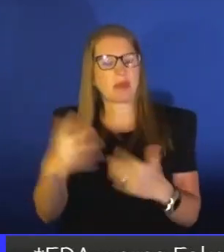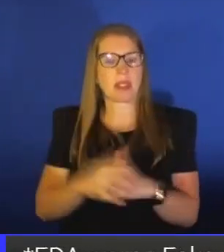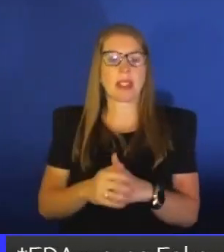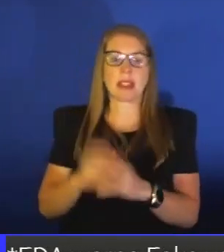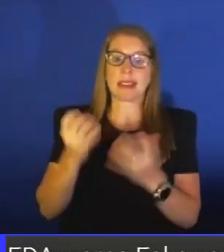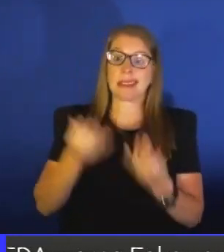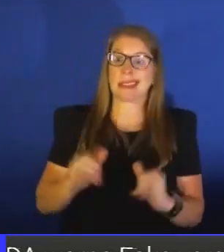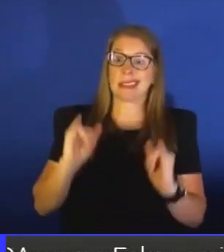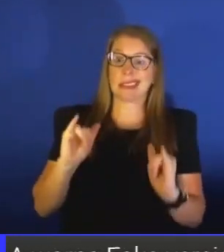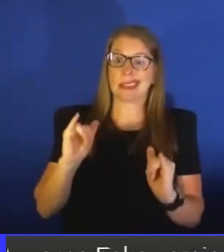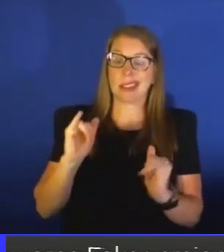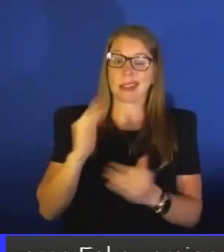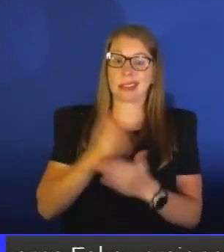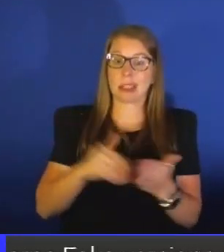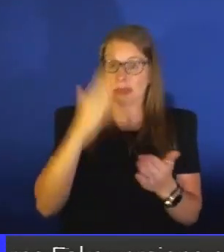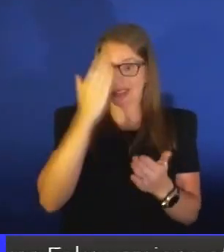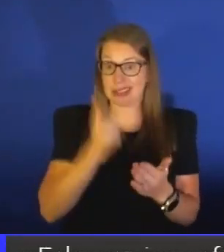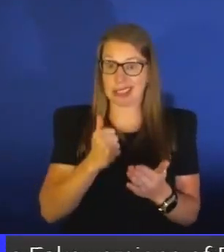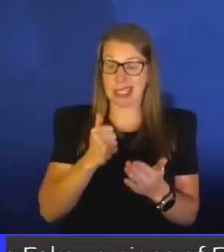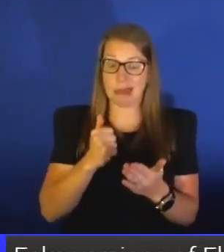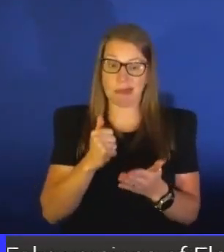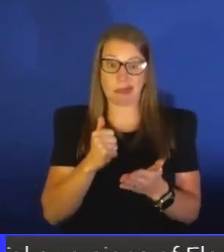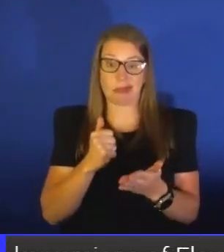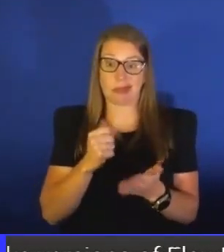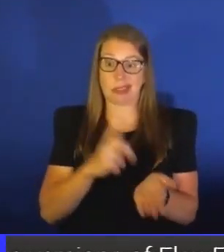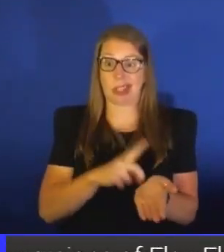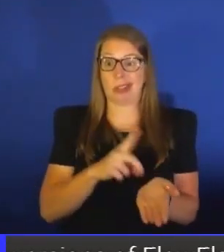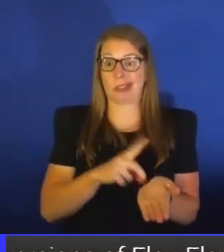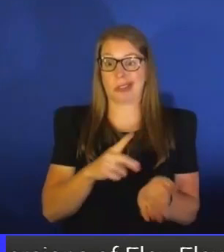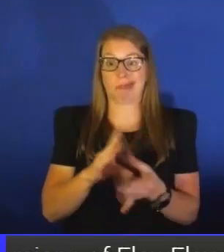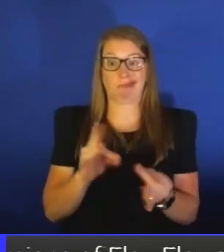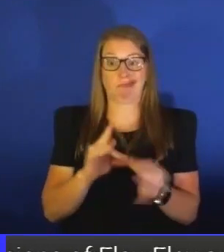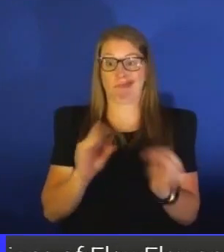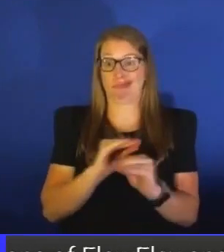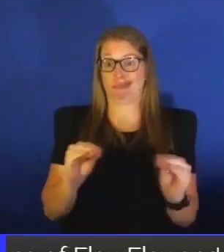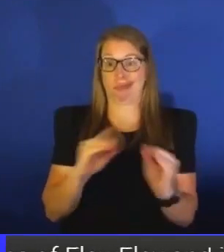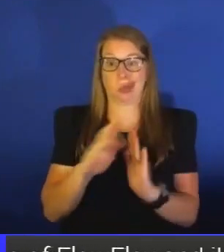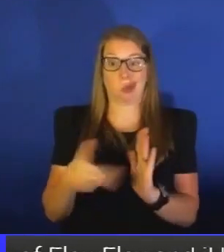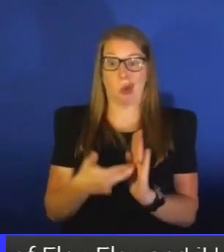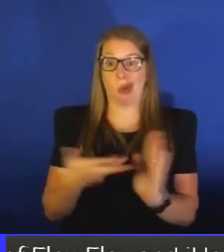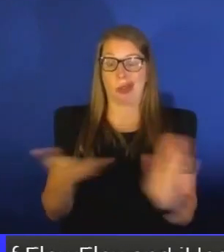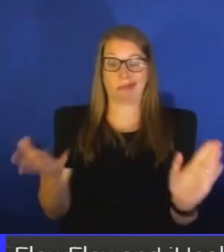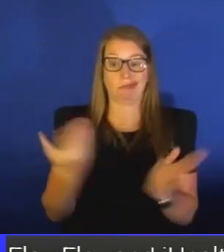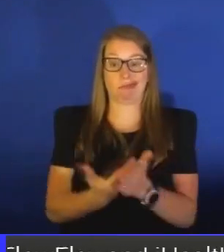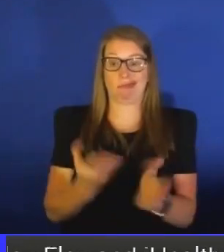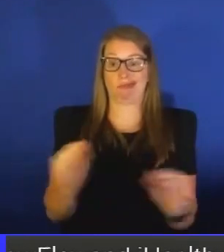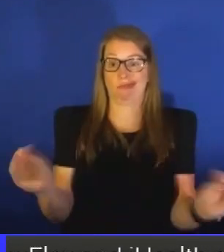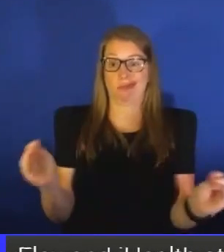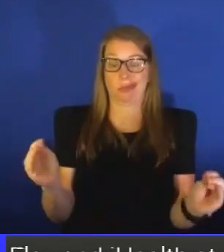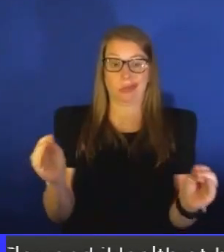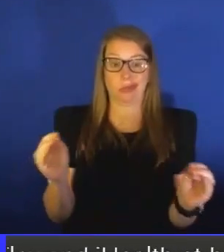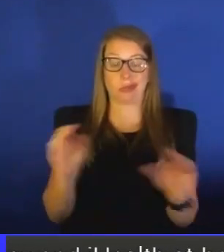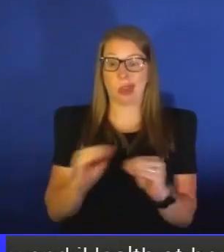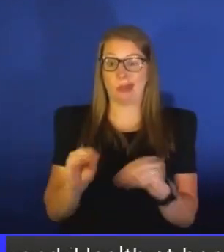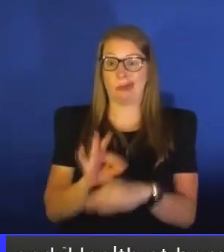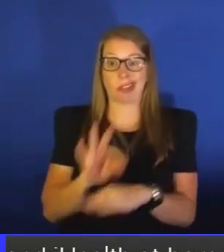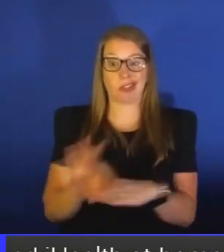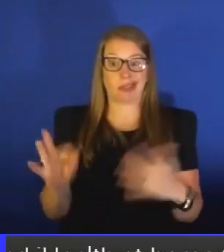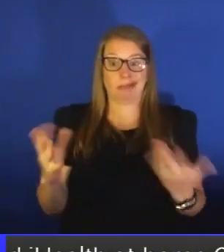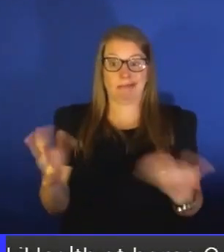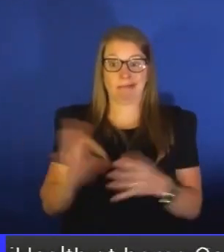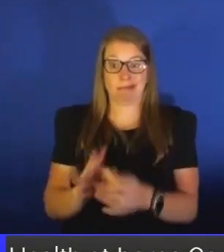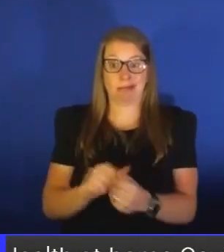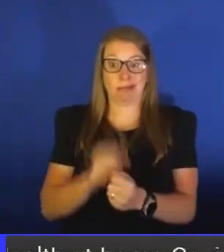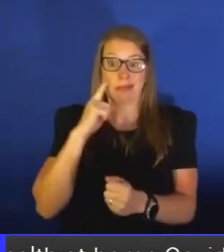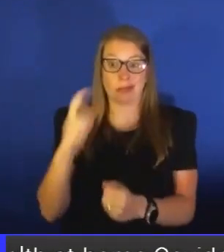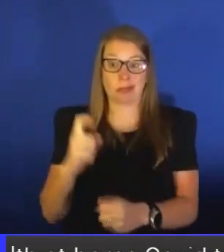no role at all. It's just like an artifact from early ancestors that doesn't have any functional. But we usually think there's probably